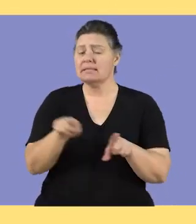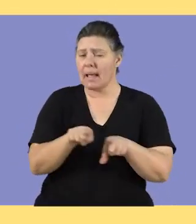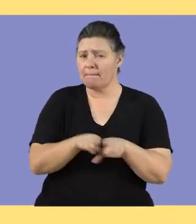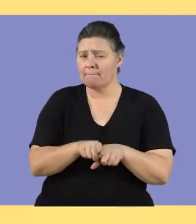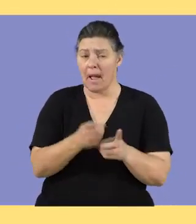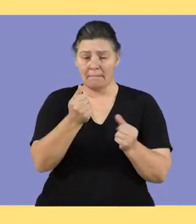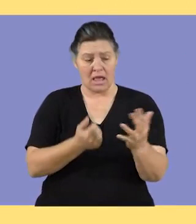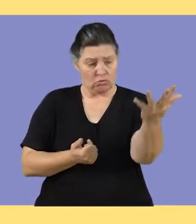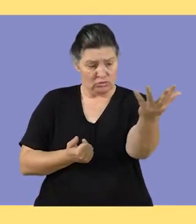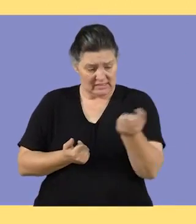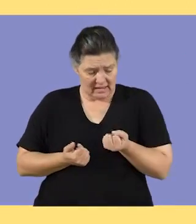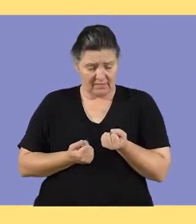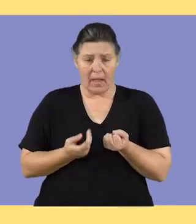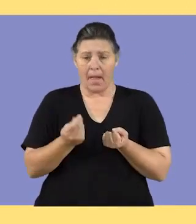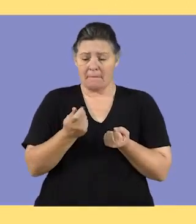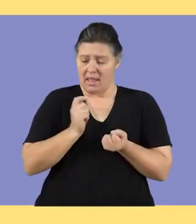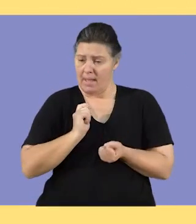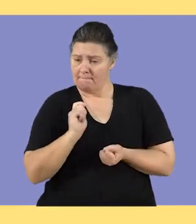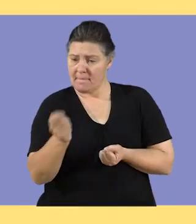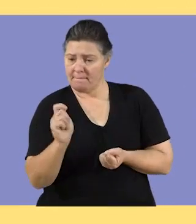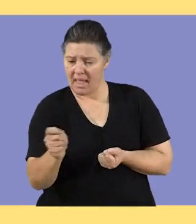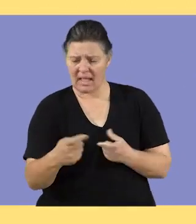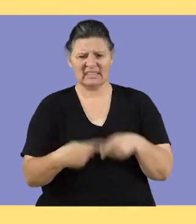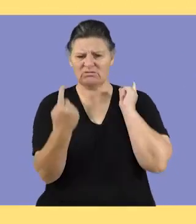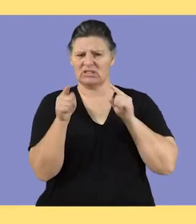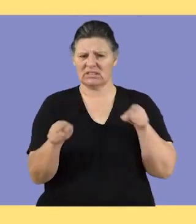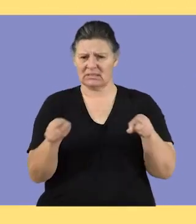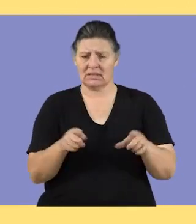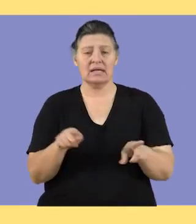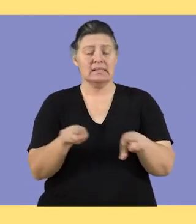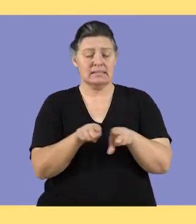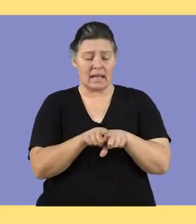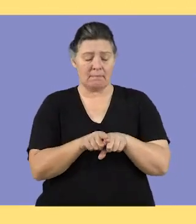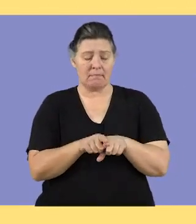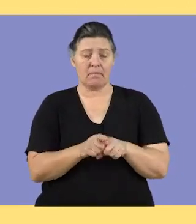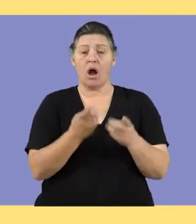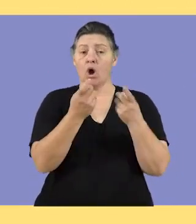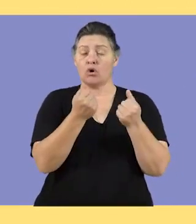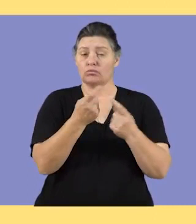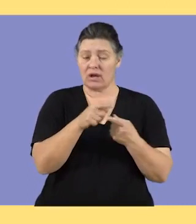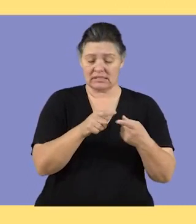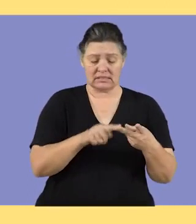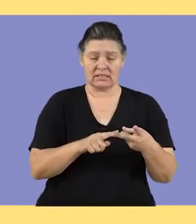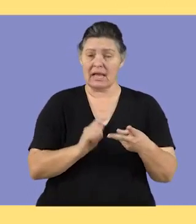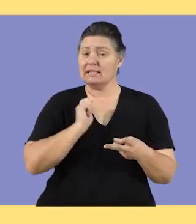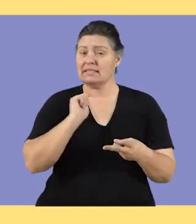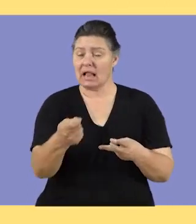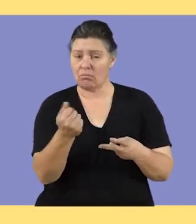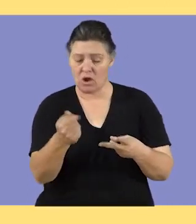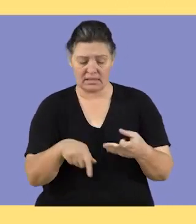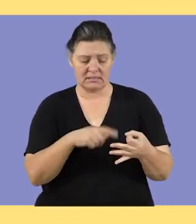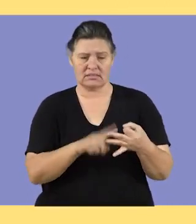received and money paid. You should as well be able to calculate the cost price, the selling price, the